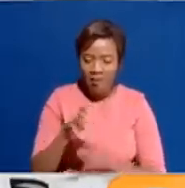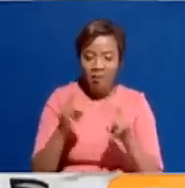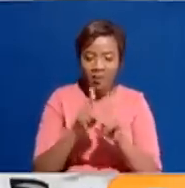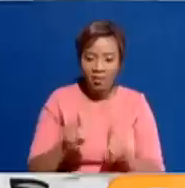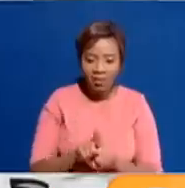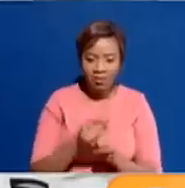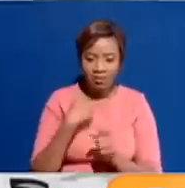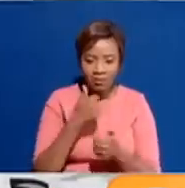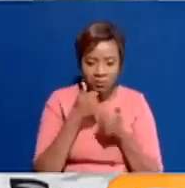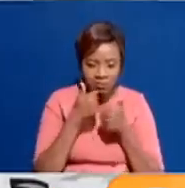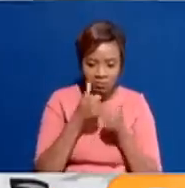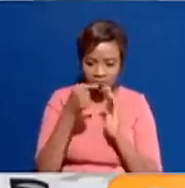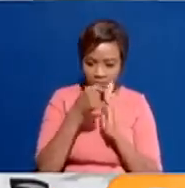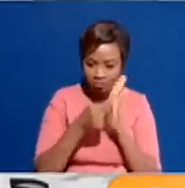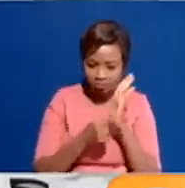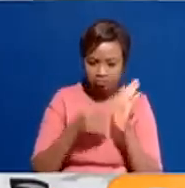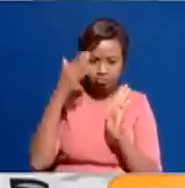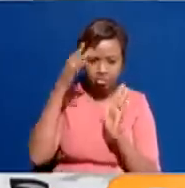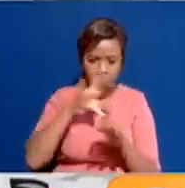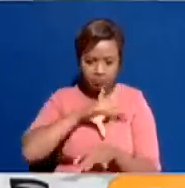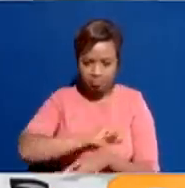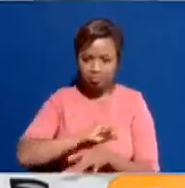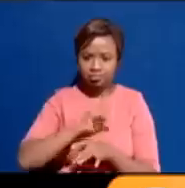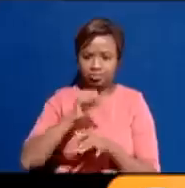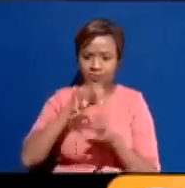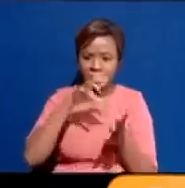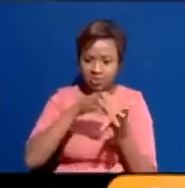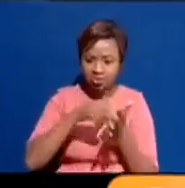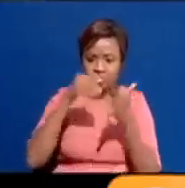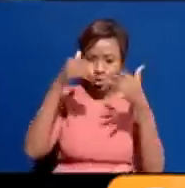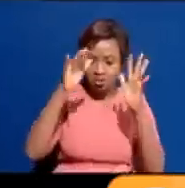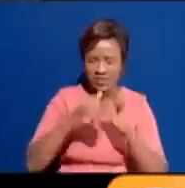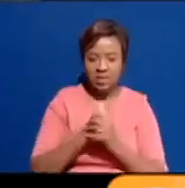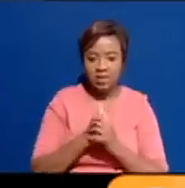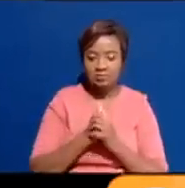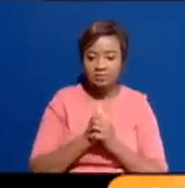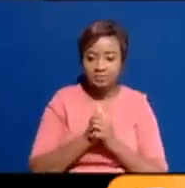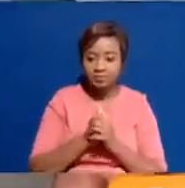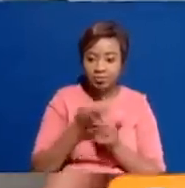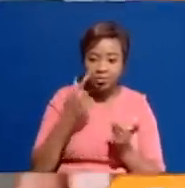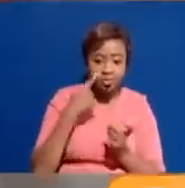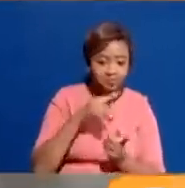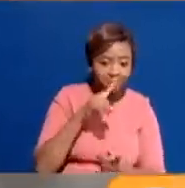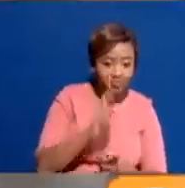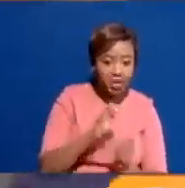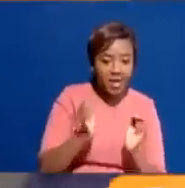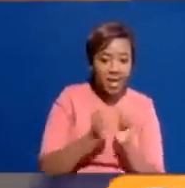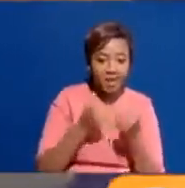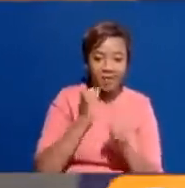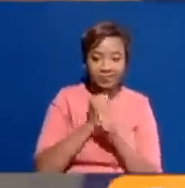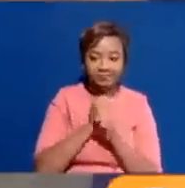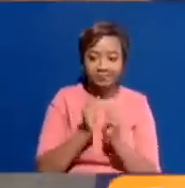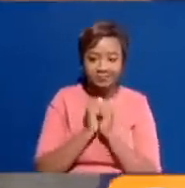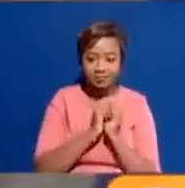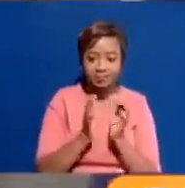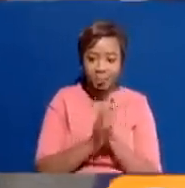good characteristics to withstand the harsh space environment. The testing and manufacture of the parts was done in collaboration with